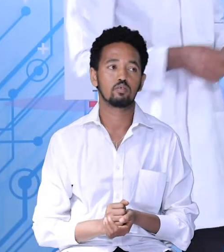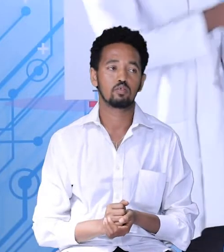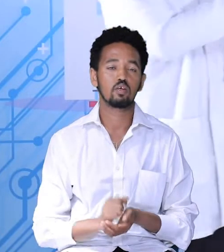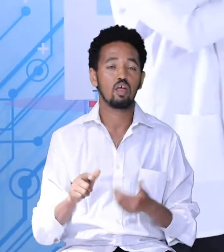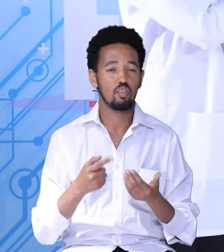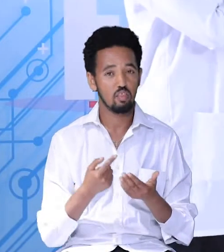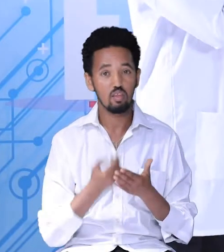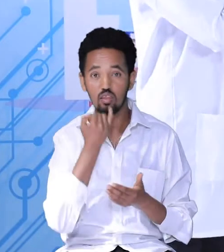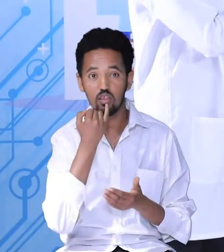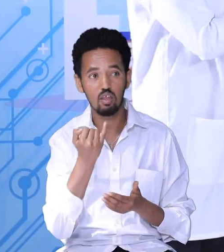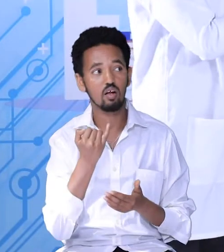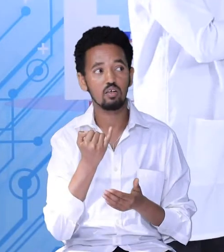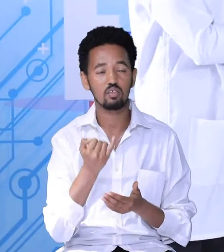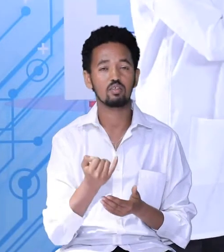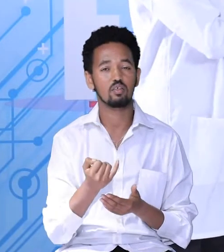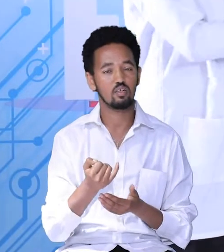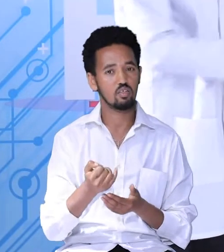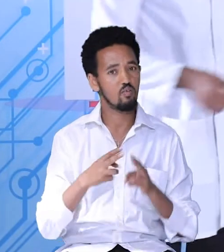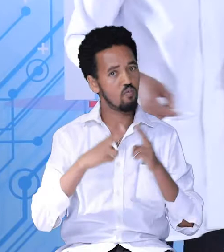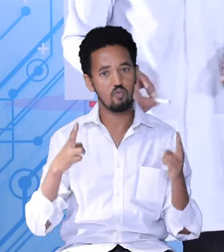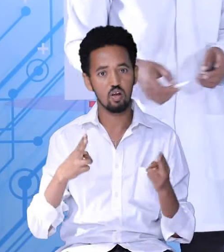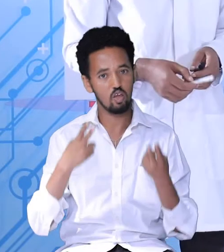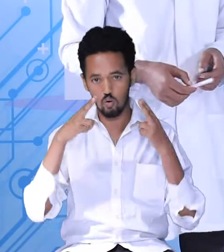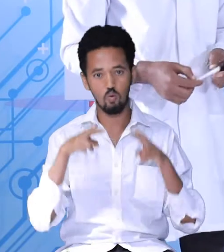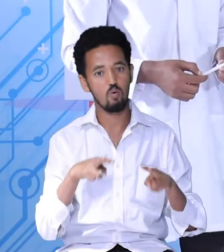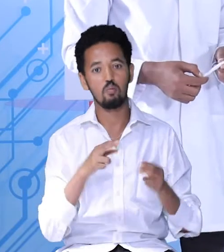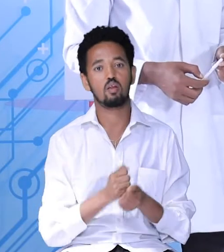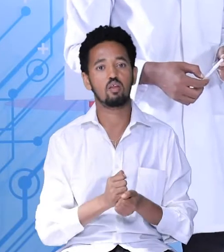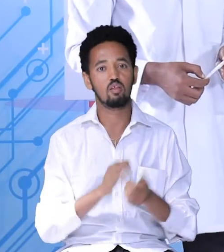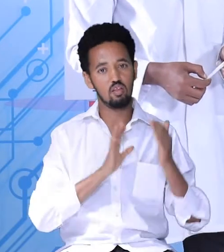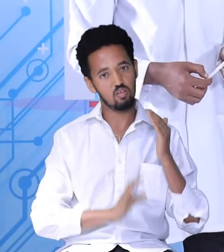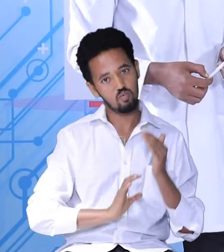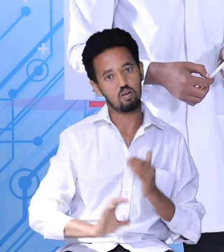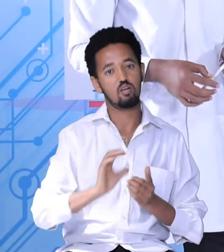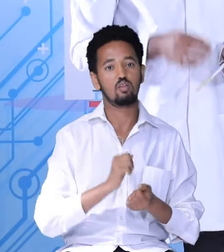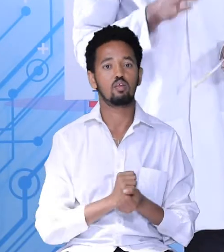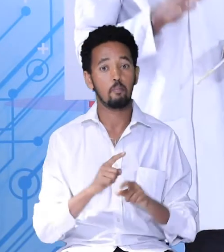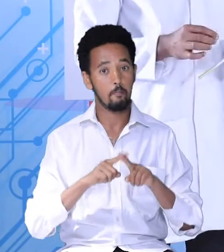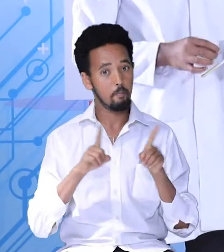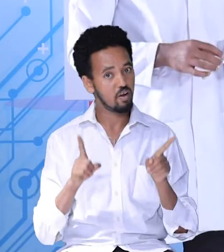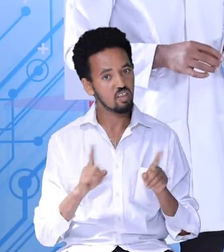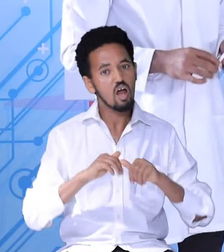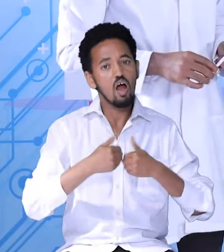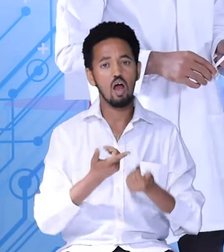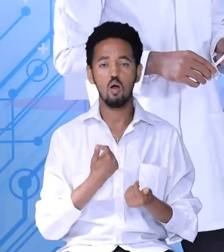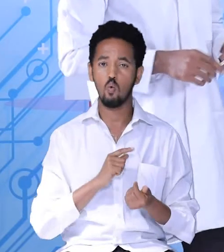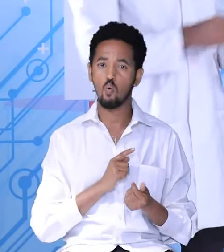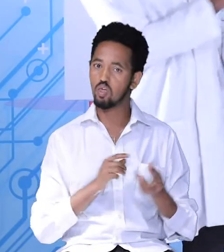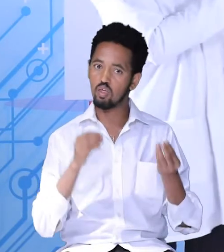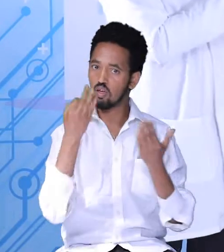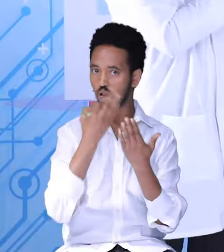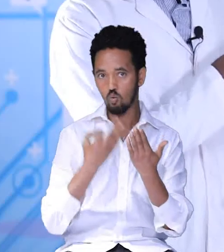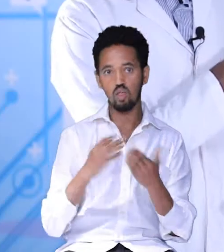And these are very common measures of fertility. But how we calculate